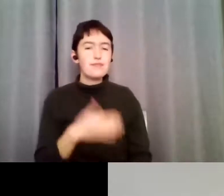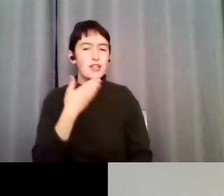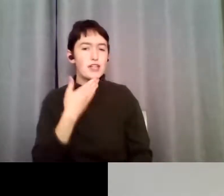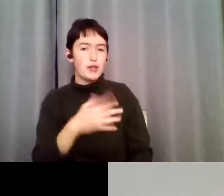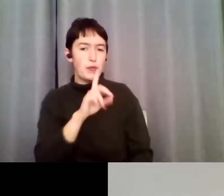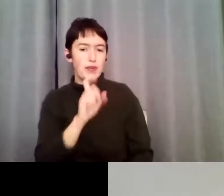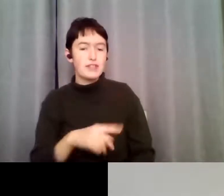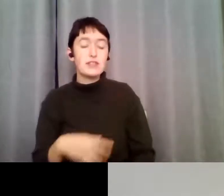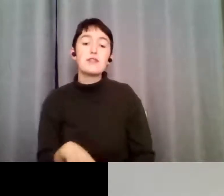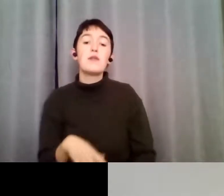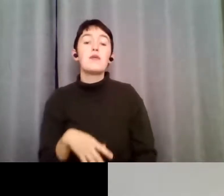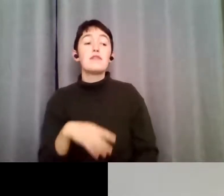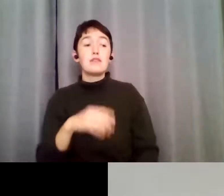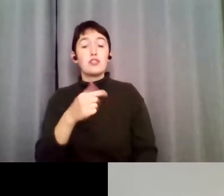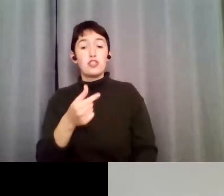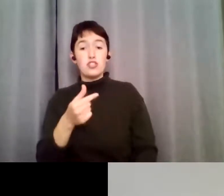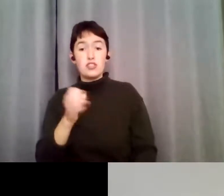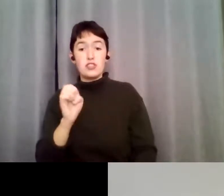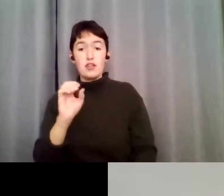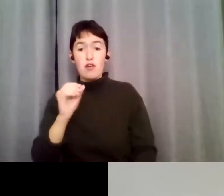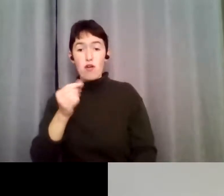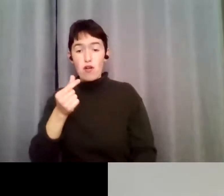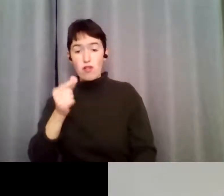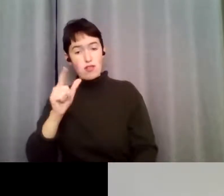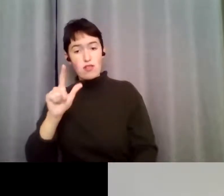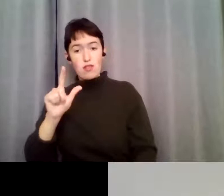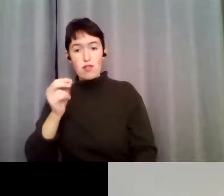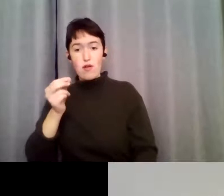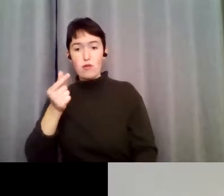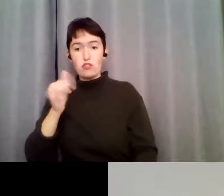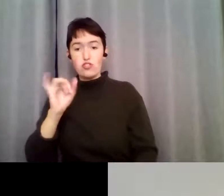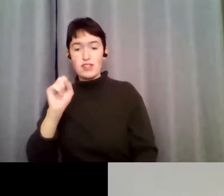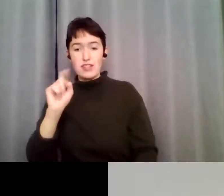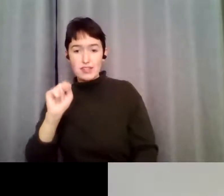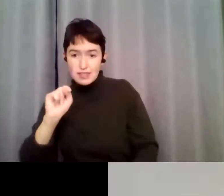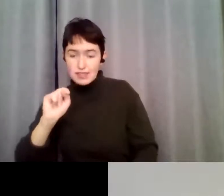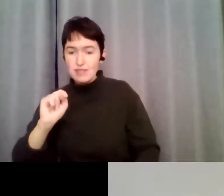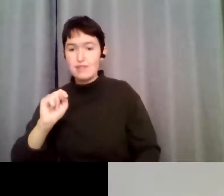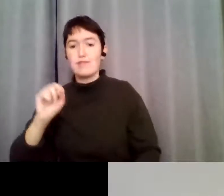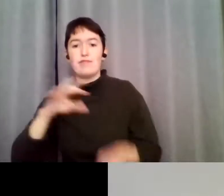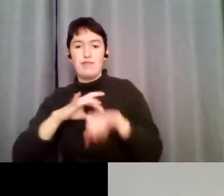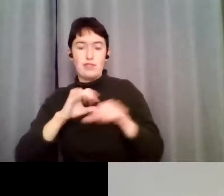geologists asked when they started studying the moon, because on Earth we have tectonic plates. Does the moon have tectonic plates? So so the answer is